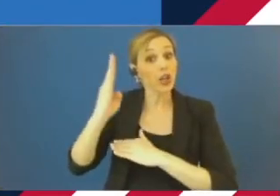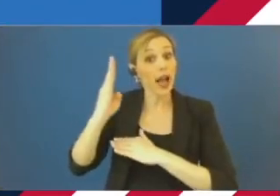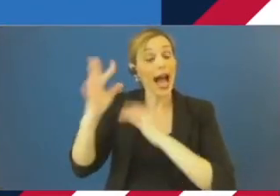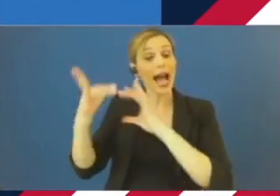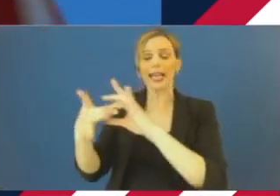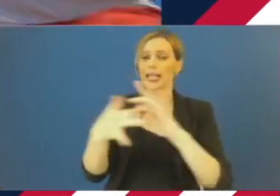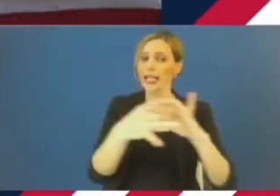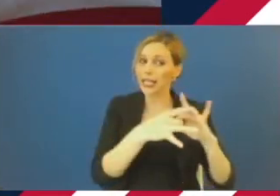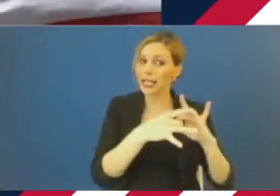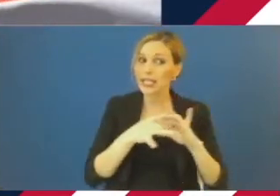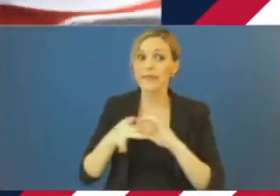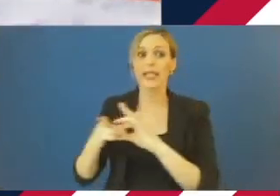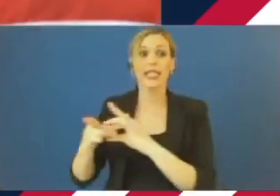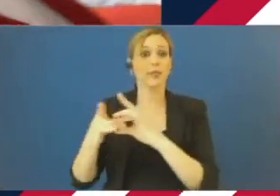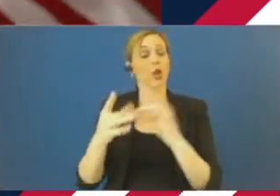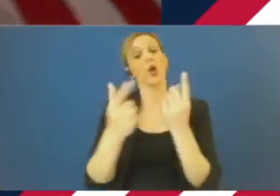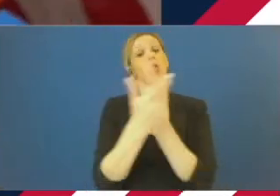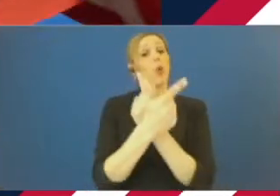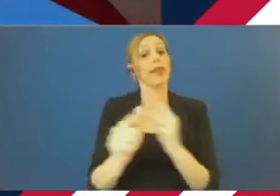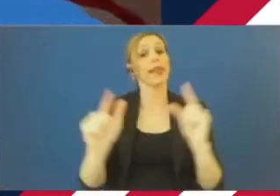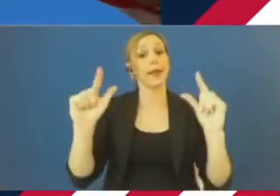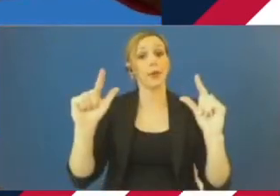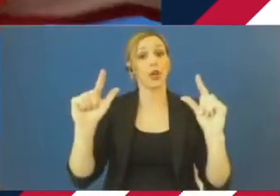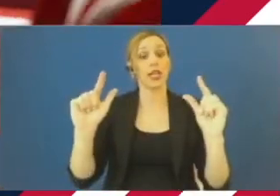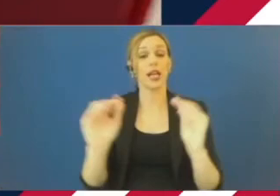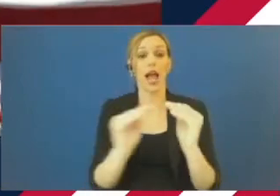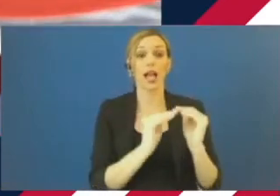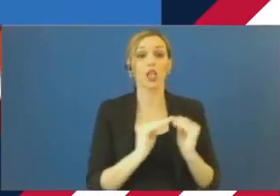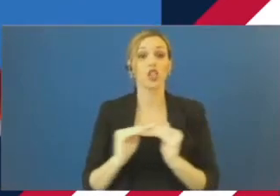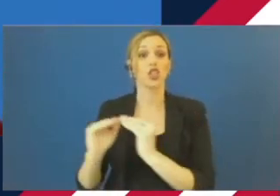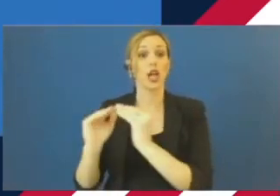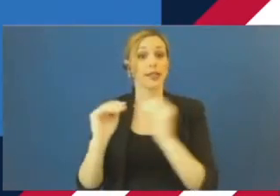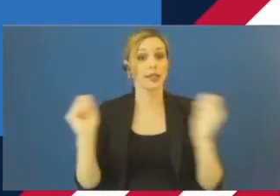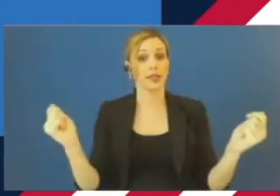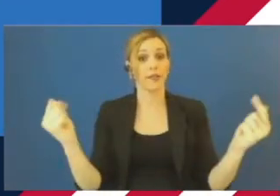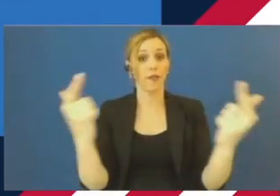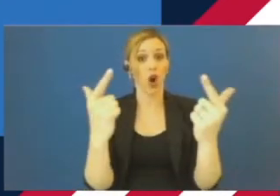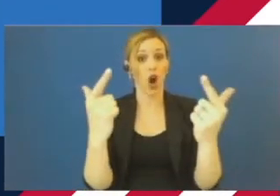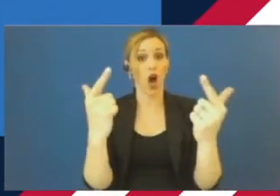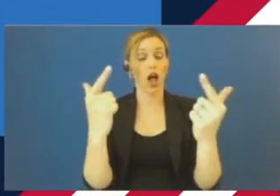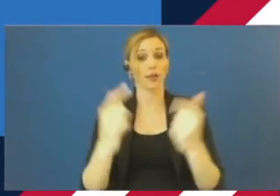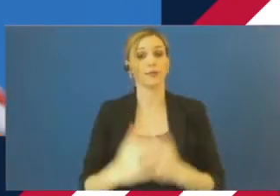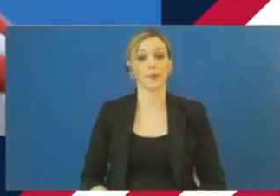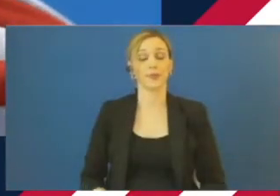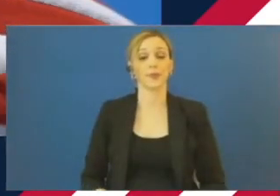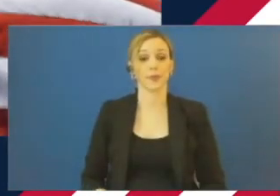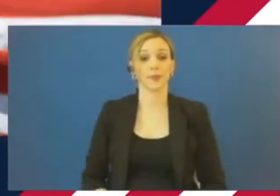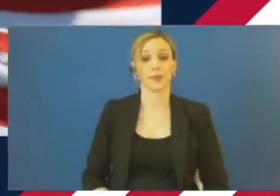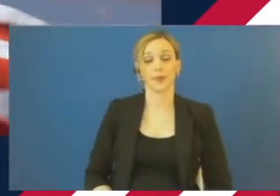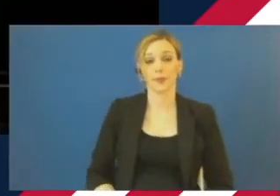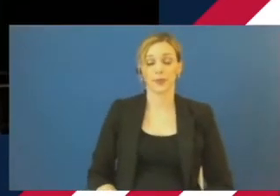indivisible, with with liberty and and justice justice for all.